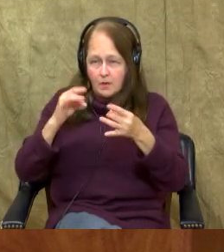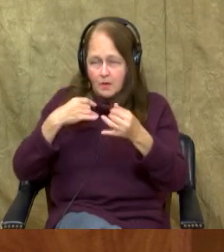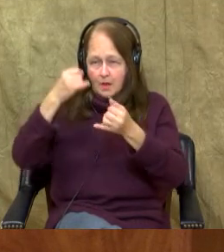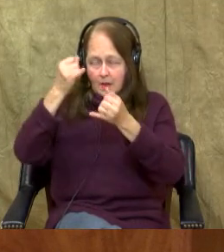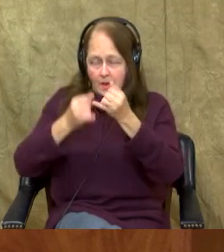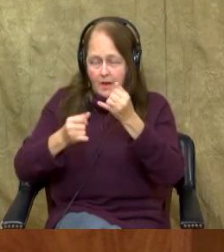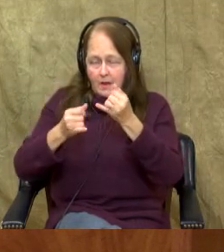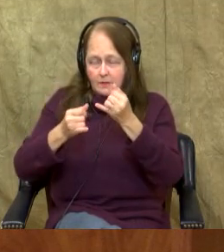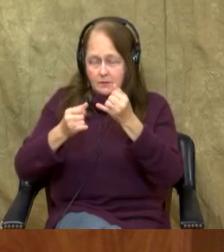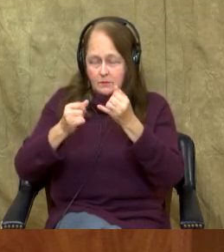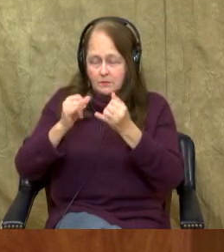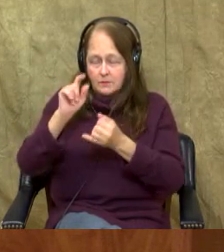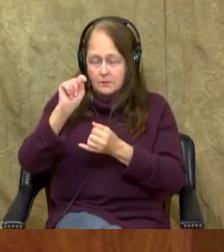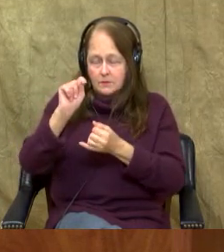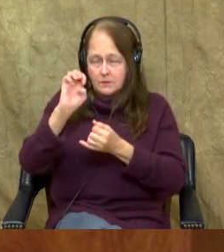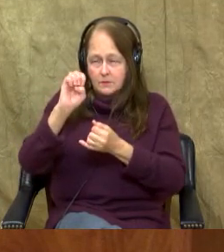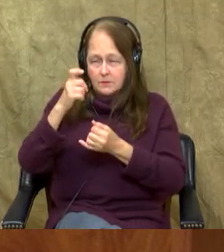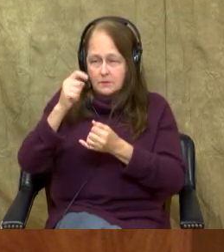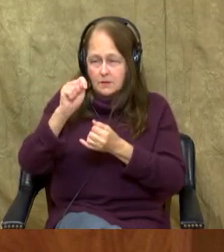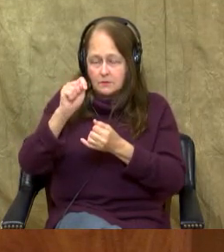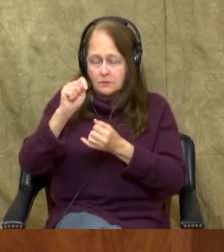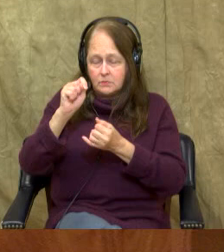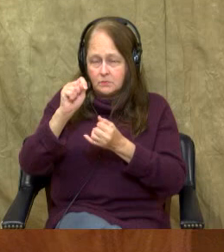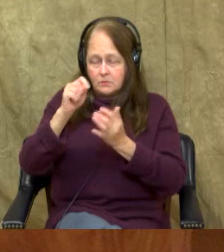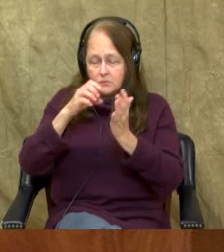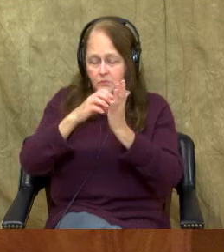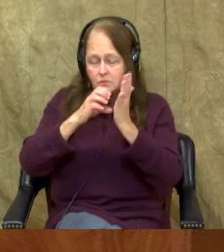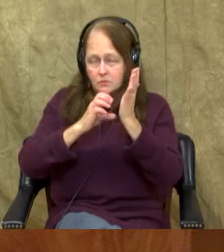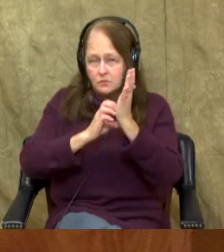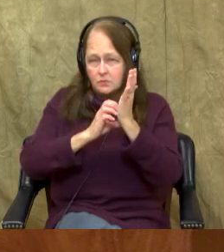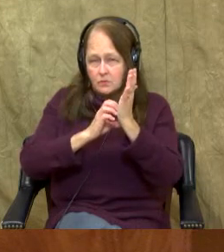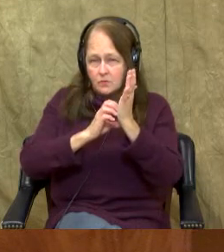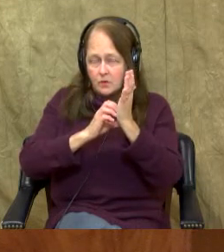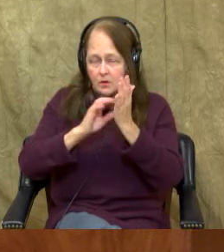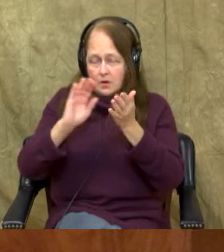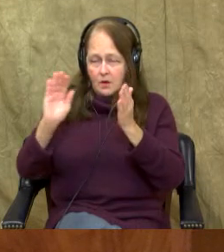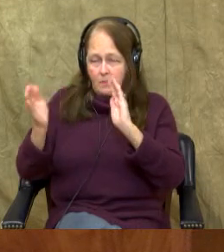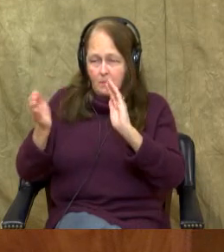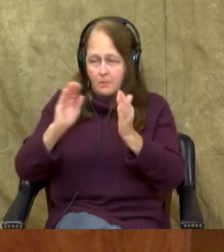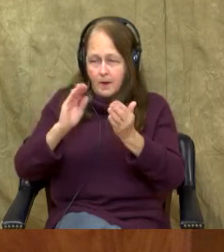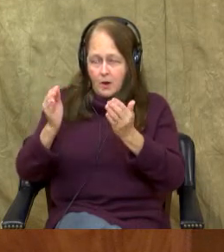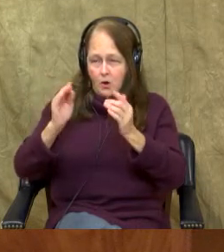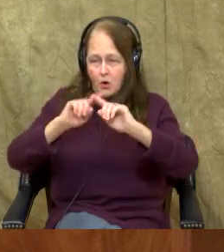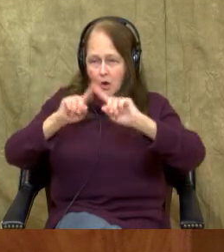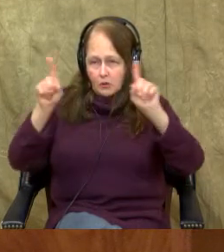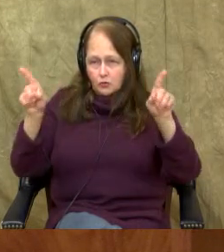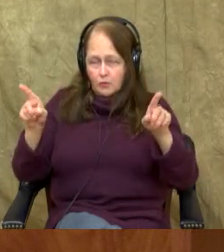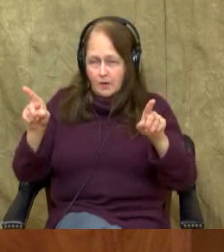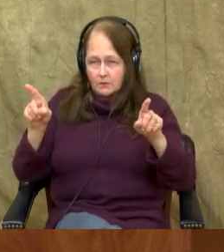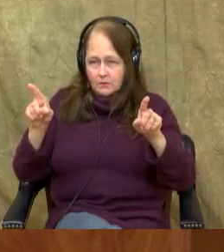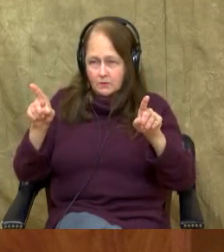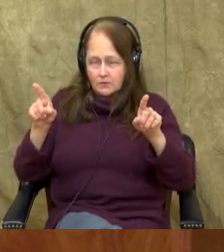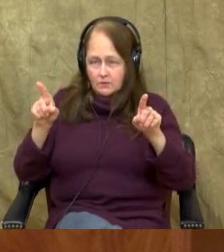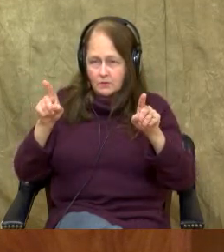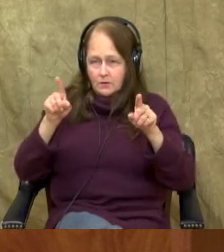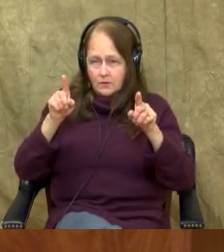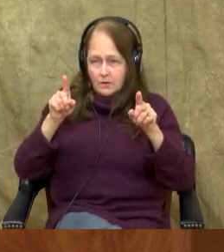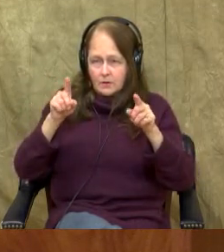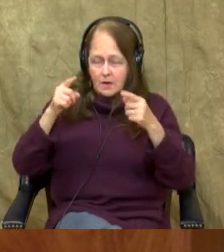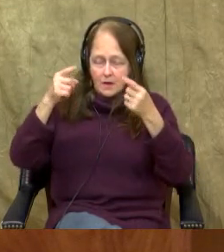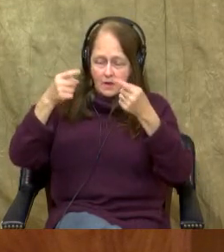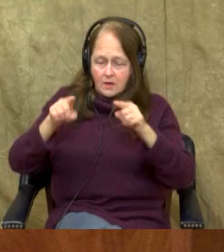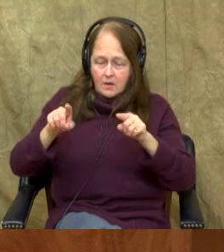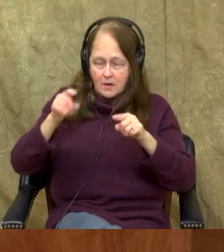last text structure that we discussed last week was comparing and contrasting, meaning it is written to compare